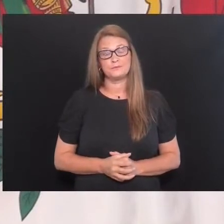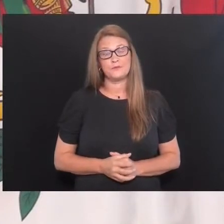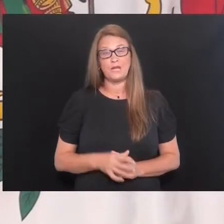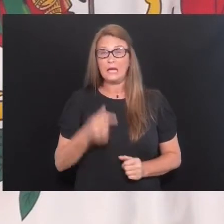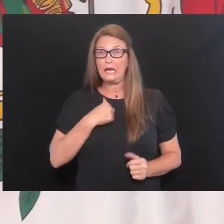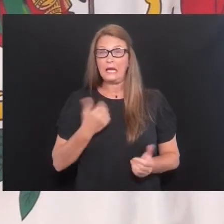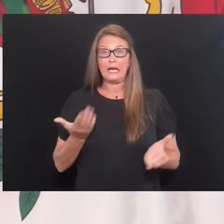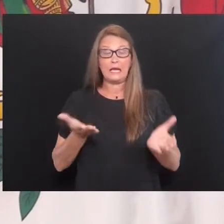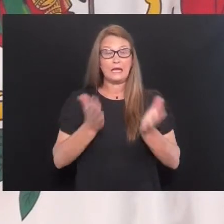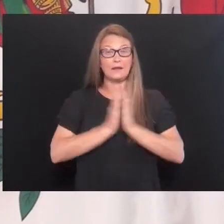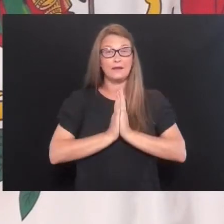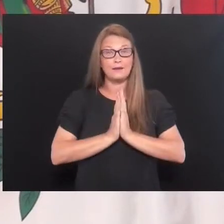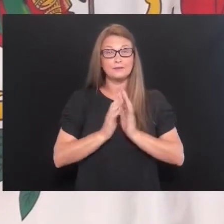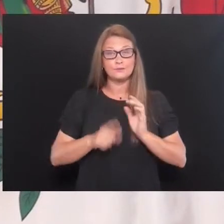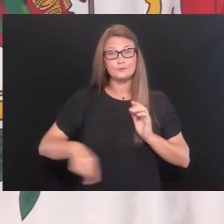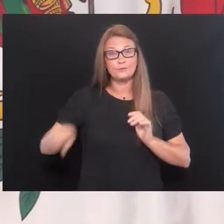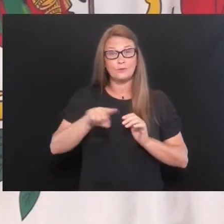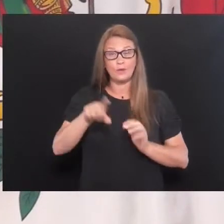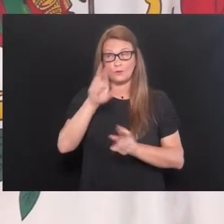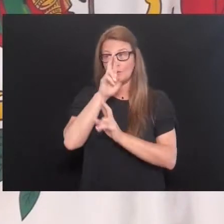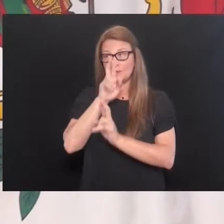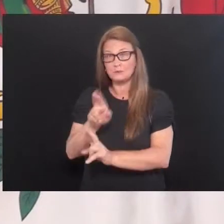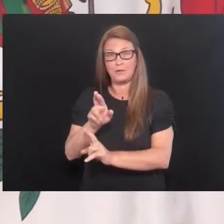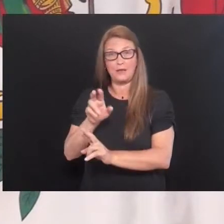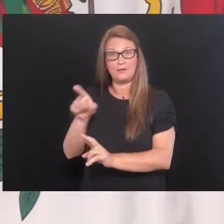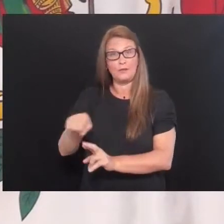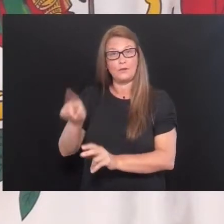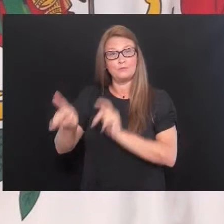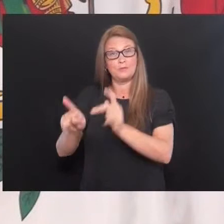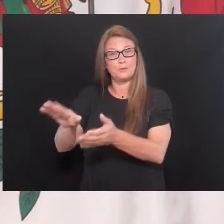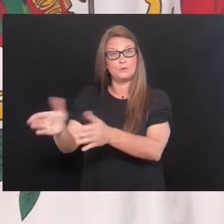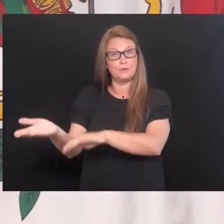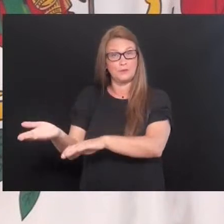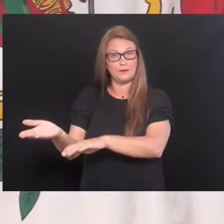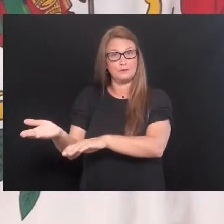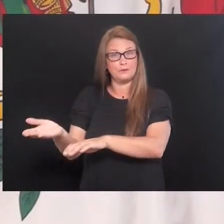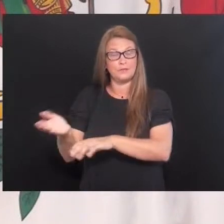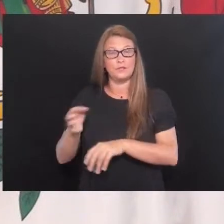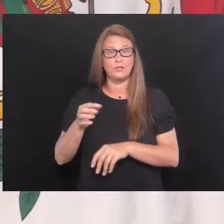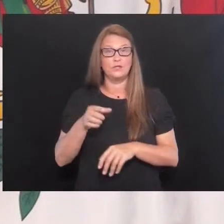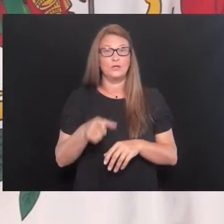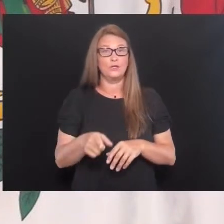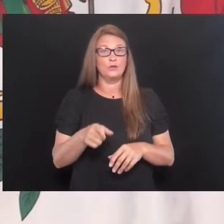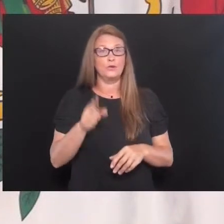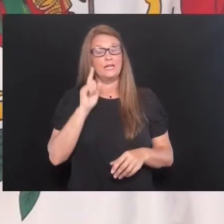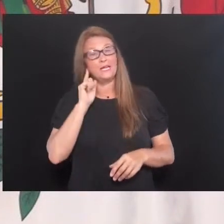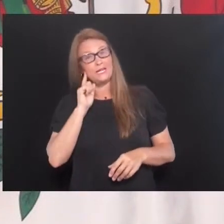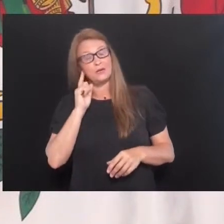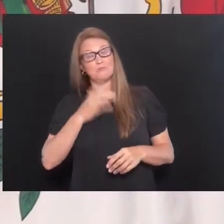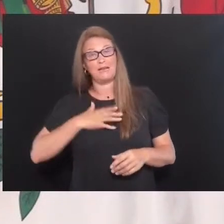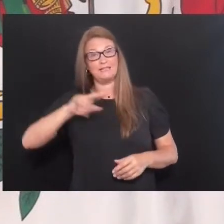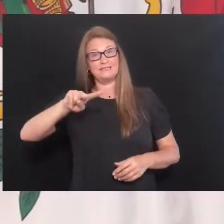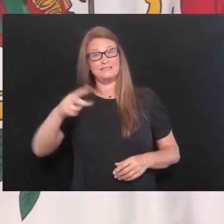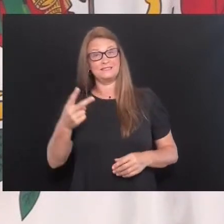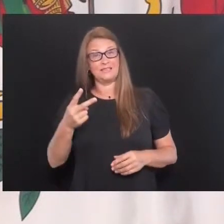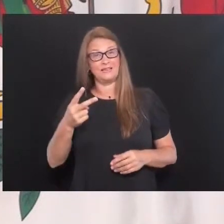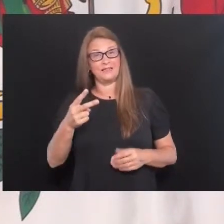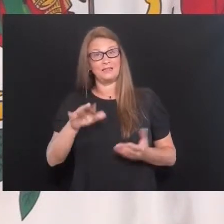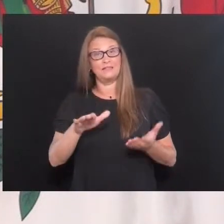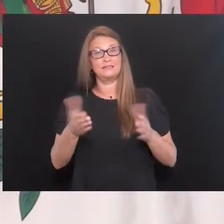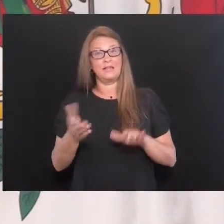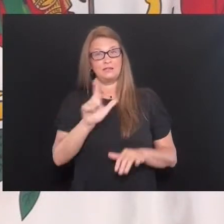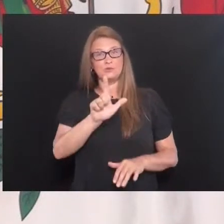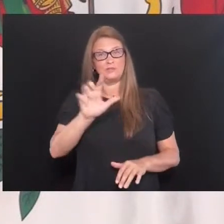the respects and honor to these great people that we've lost. You'll hear the second death that I read is a